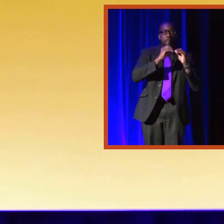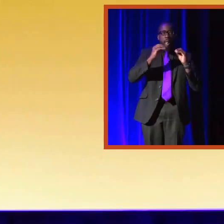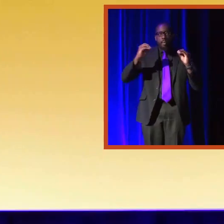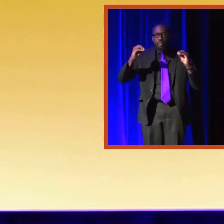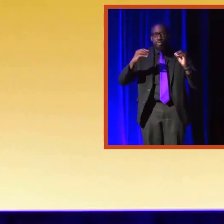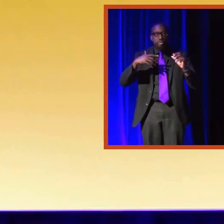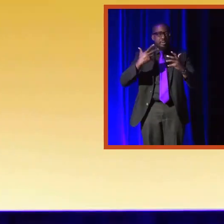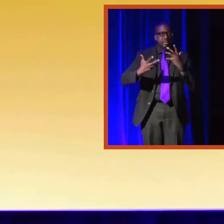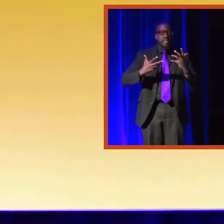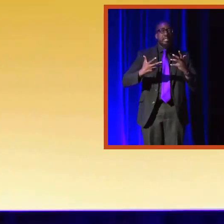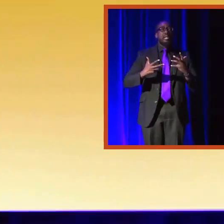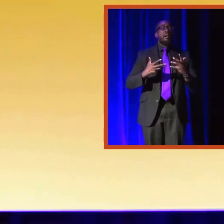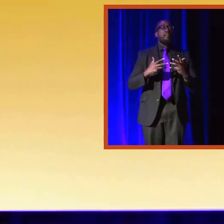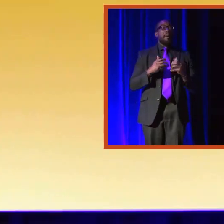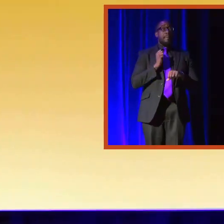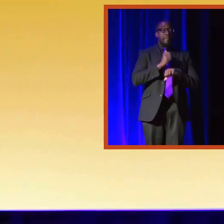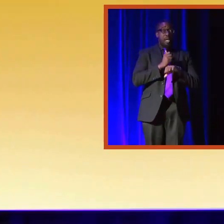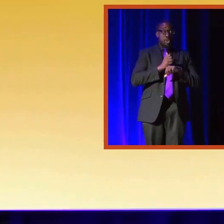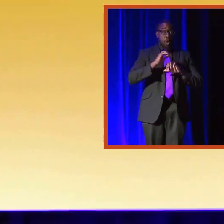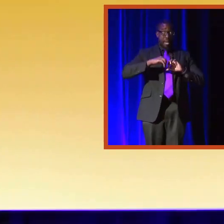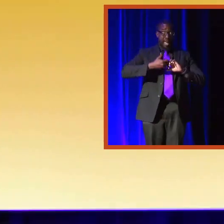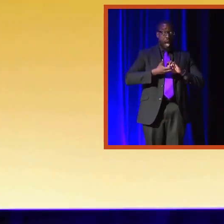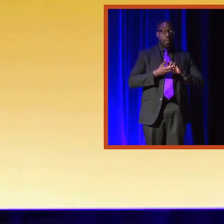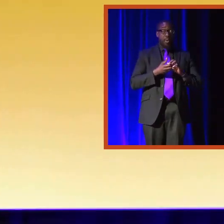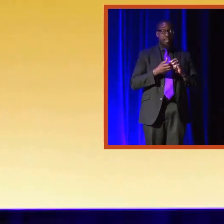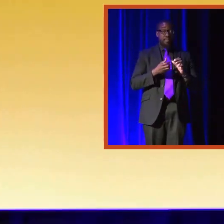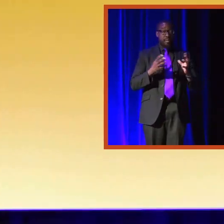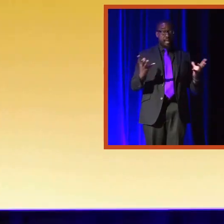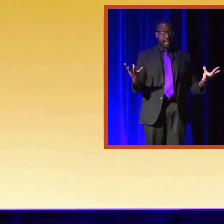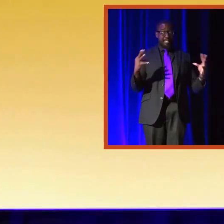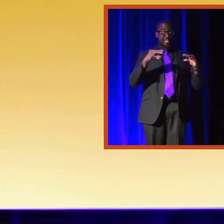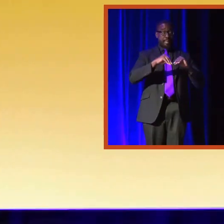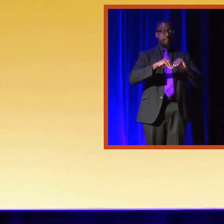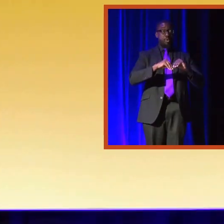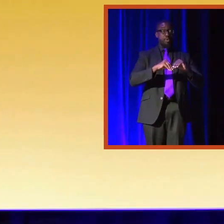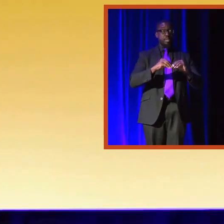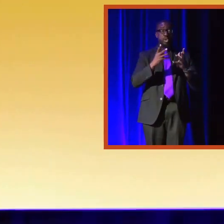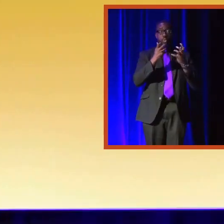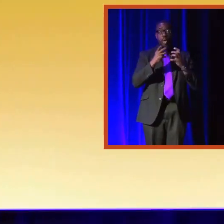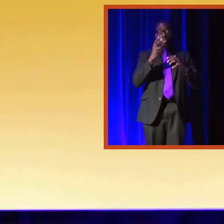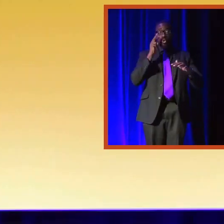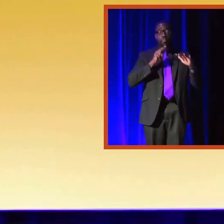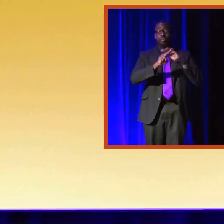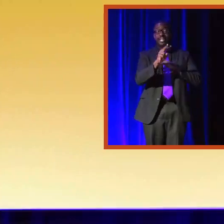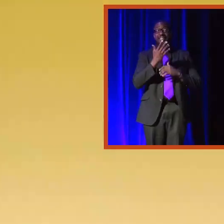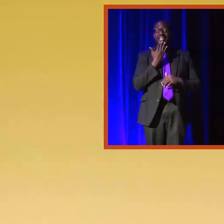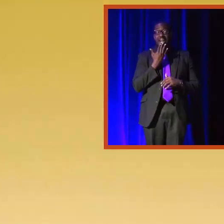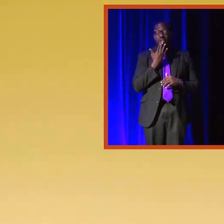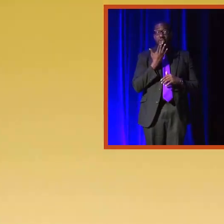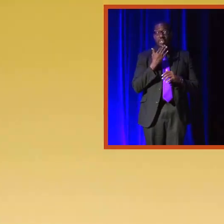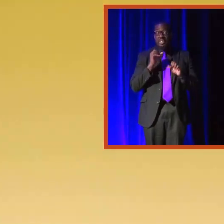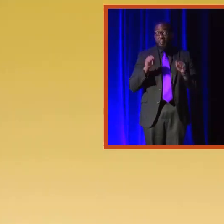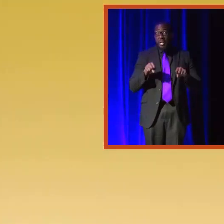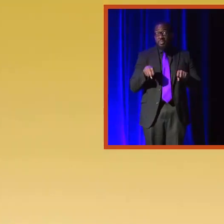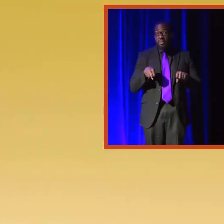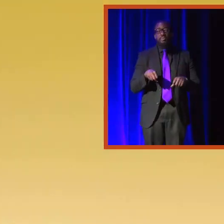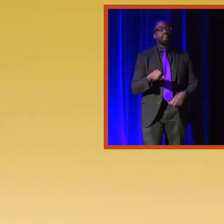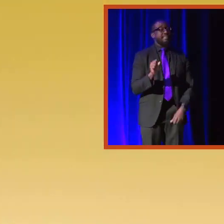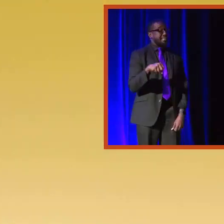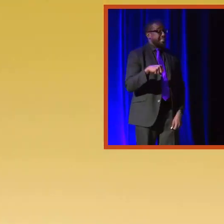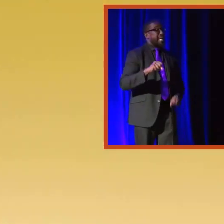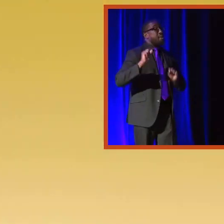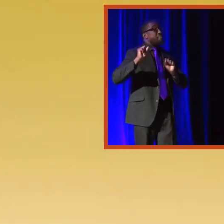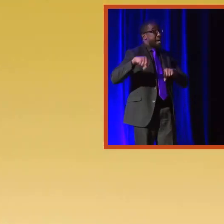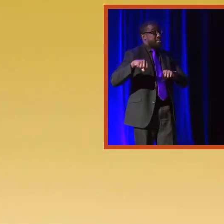it assembles, then you want to predict the color. Is it possible to do that? It is. It's very hard.